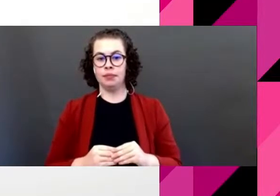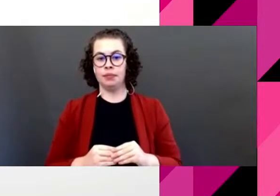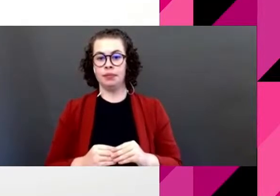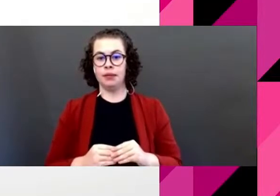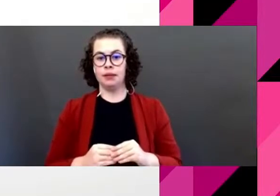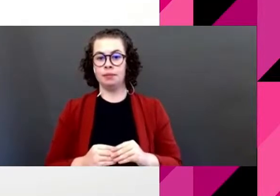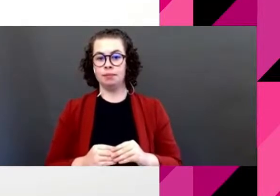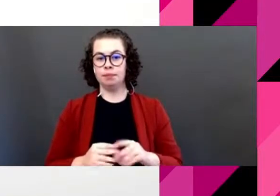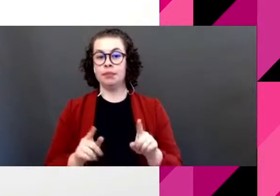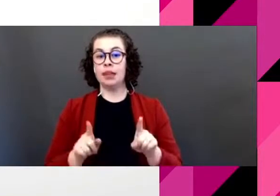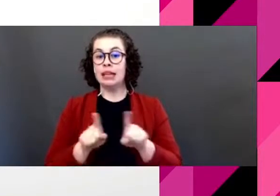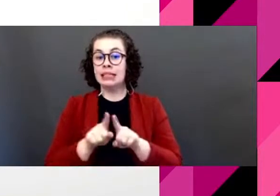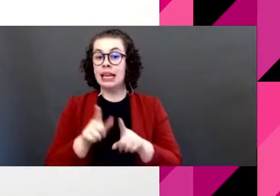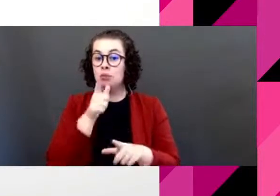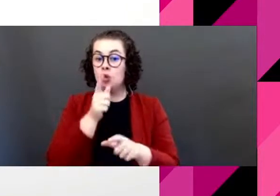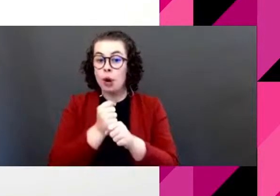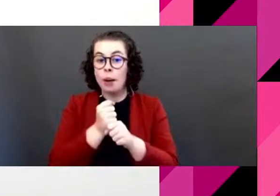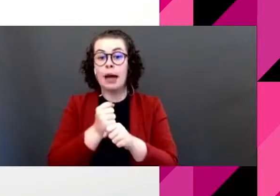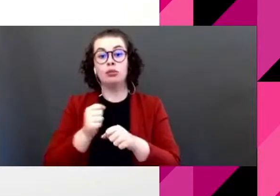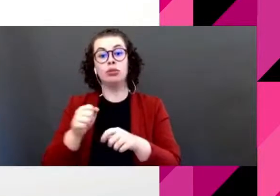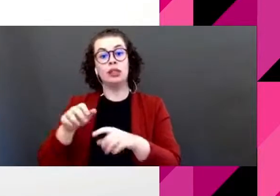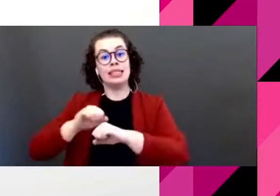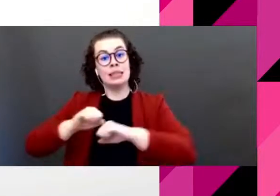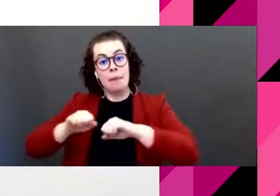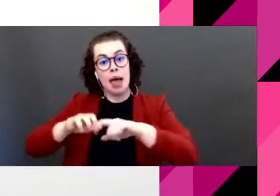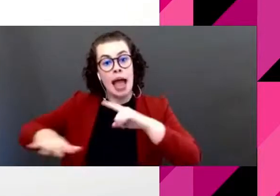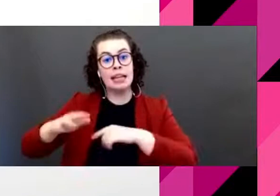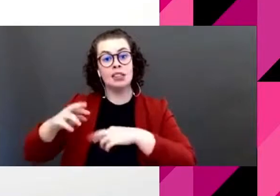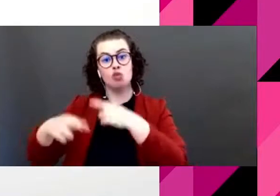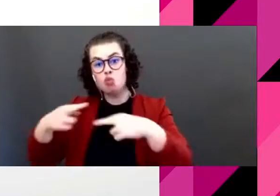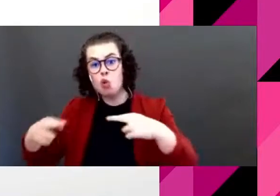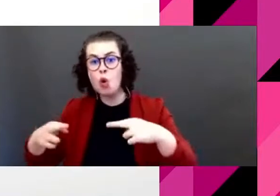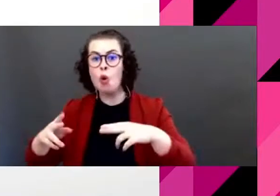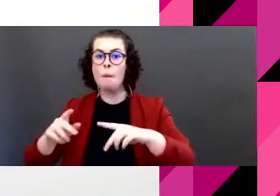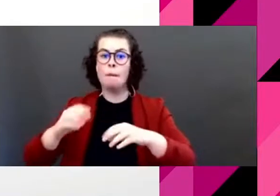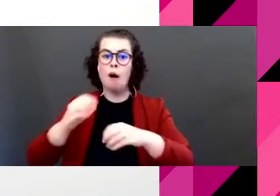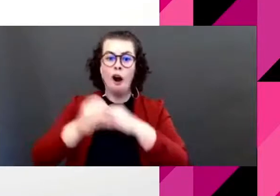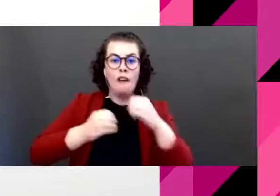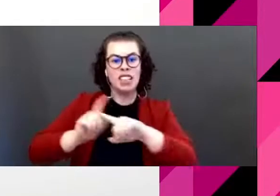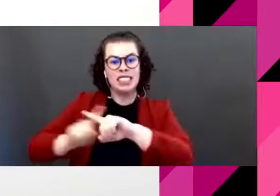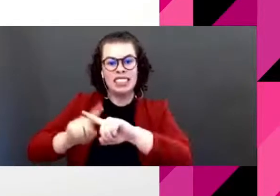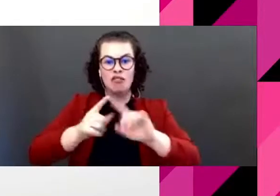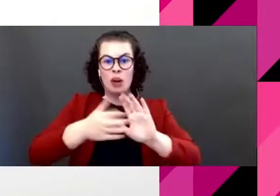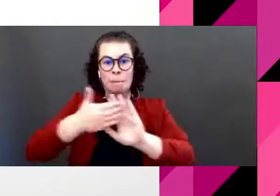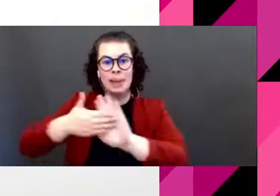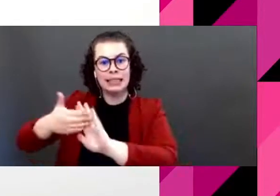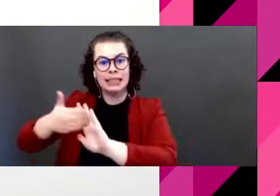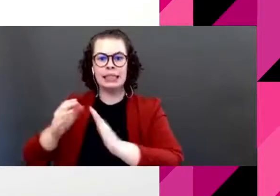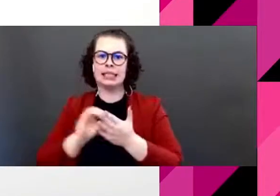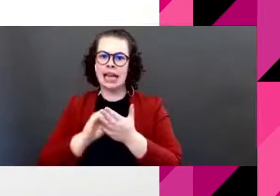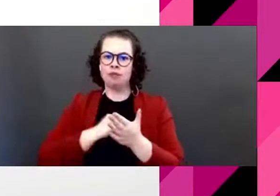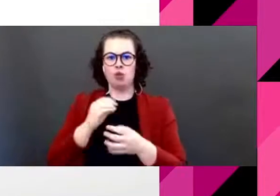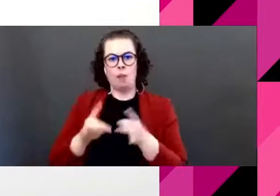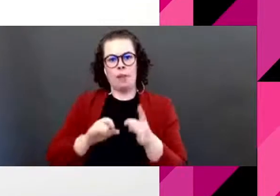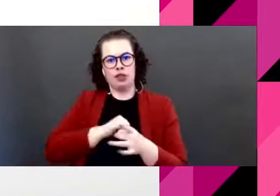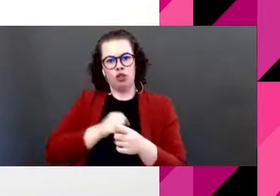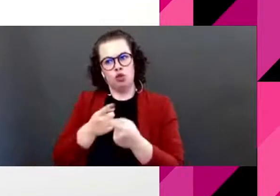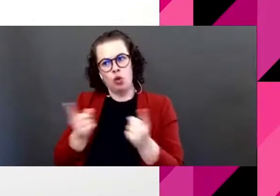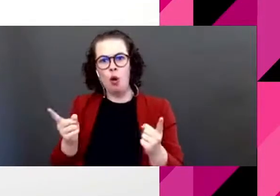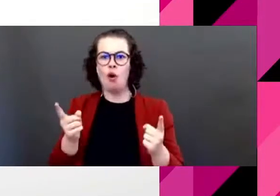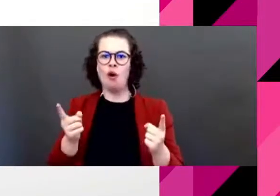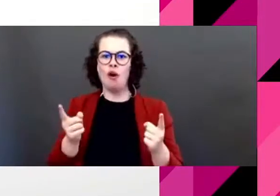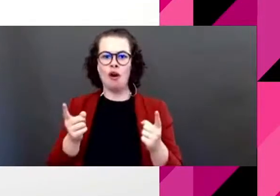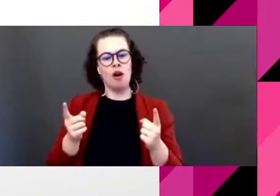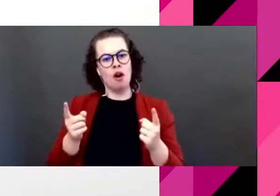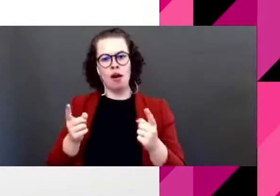venues, appropriate waiting spaces for persons with disabilities, the removal of cloaks and wigs, which